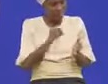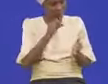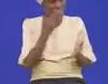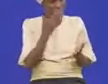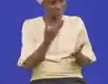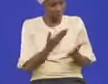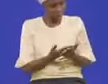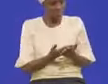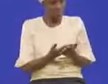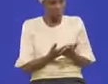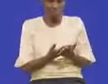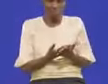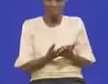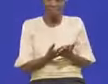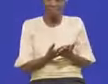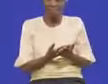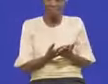Ye amgotobe nusi a nyo.